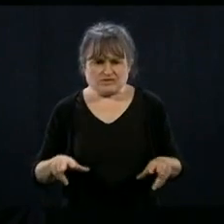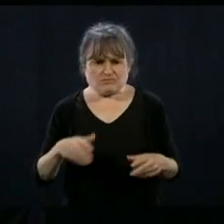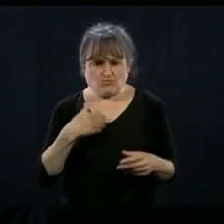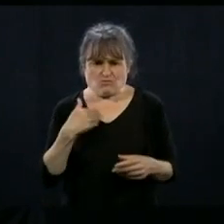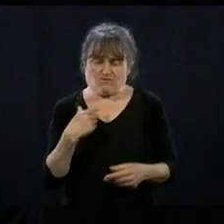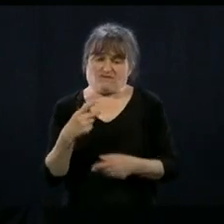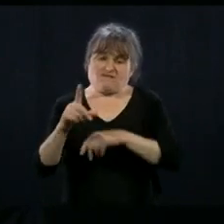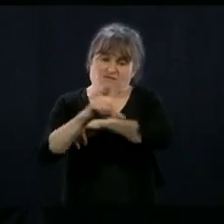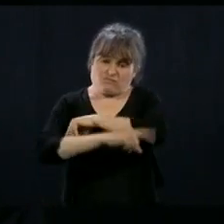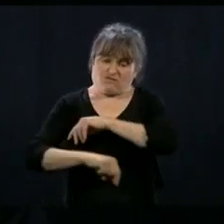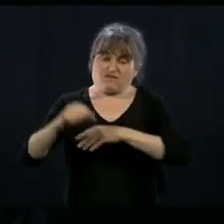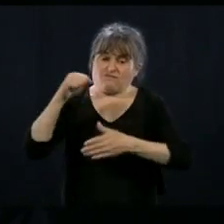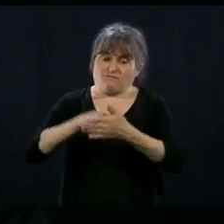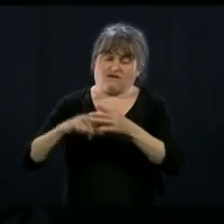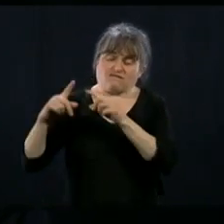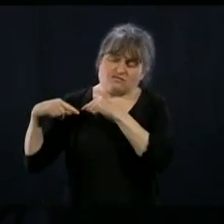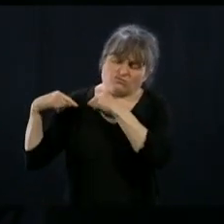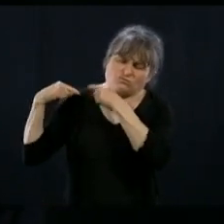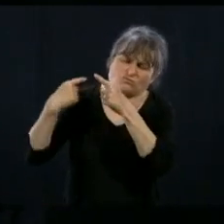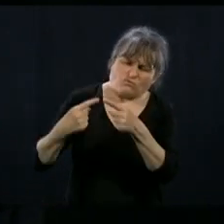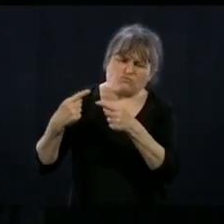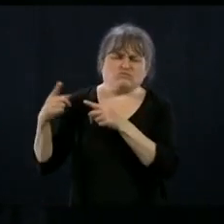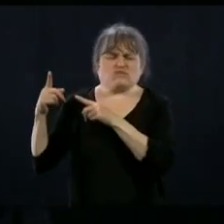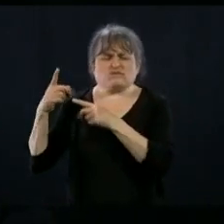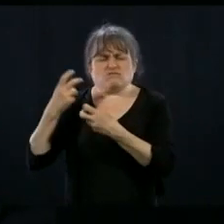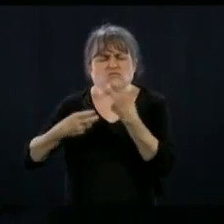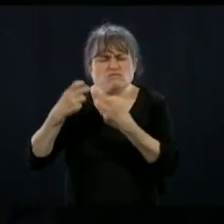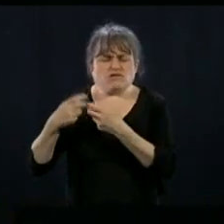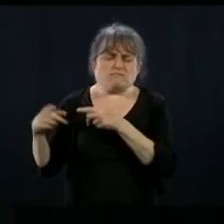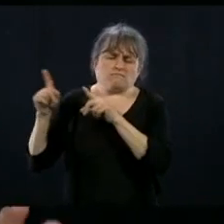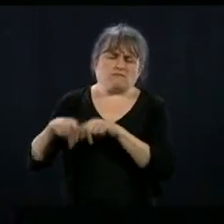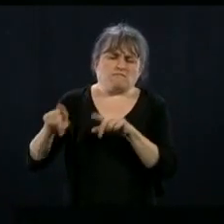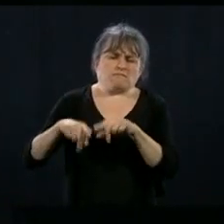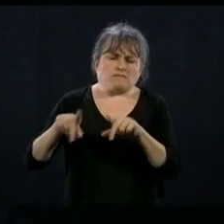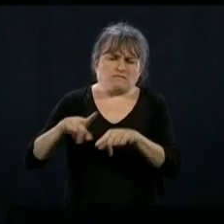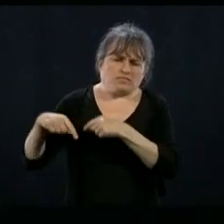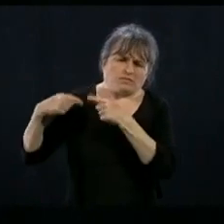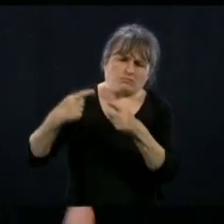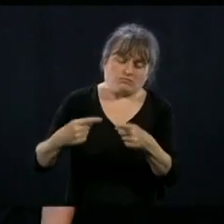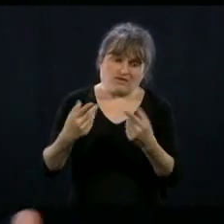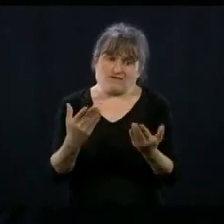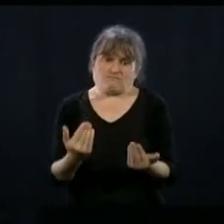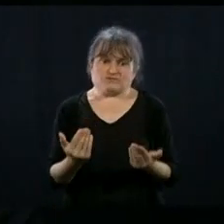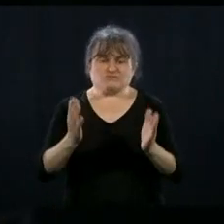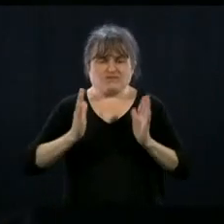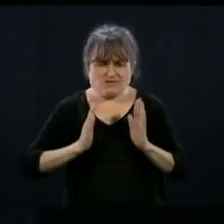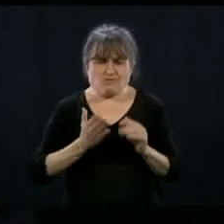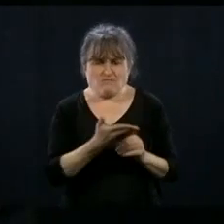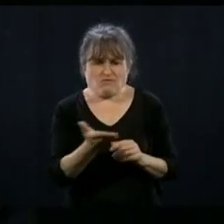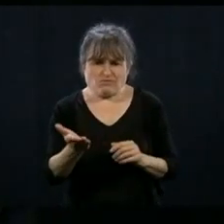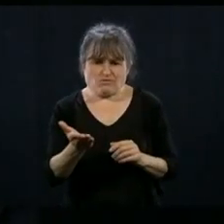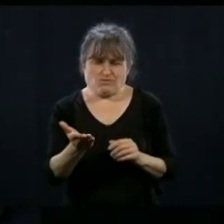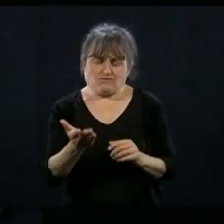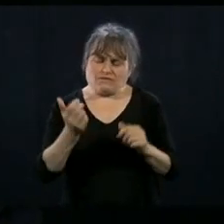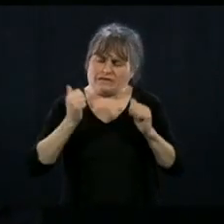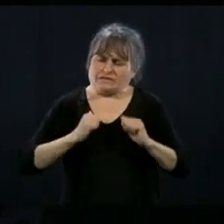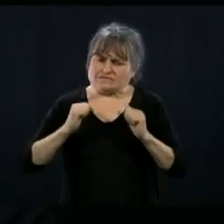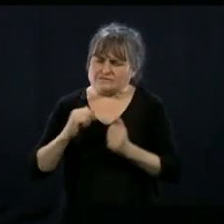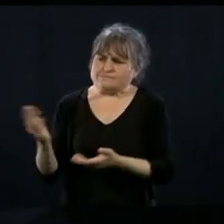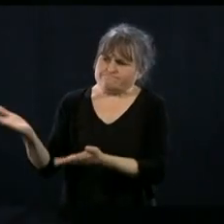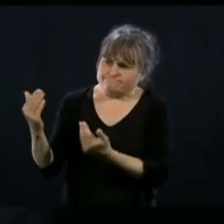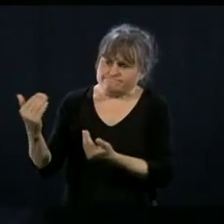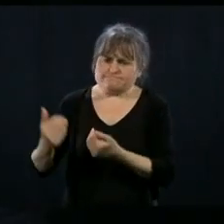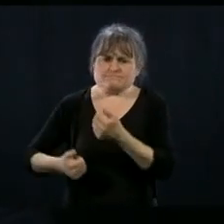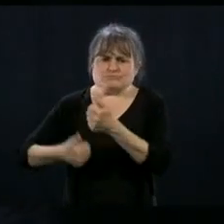They've been short on staff for a long time. They need rest, and we're doing everything to try to bring